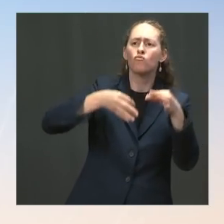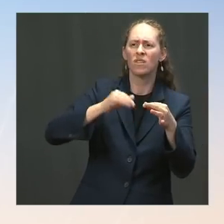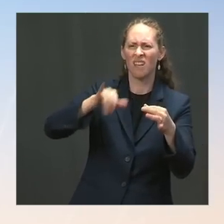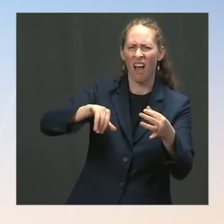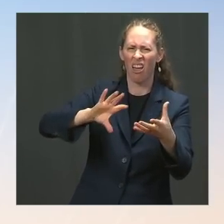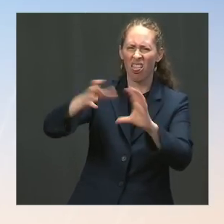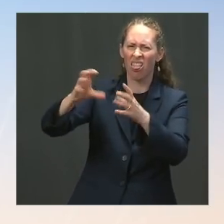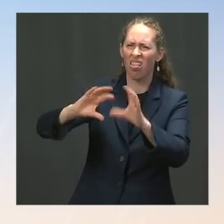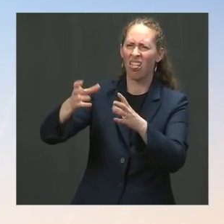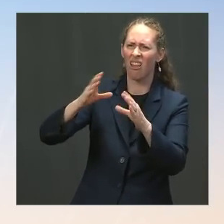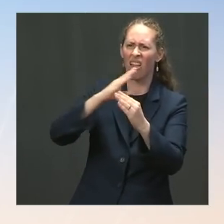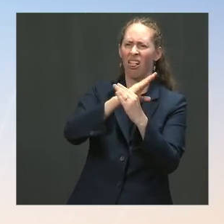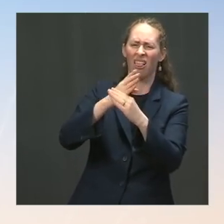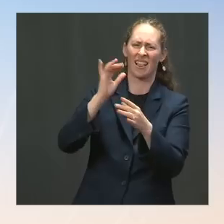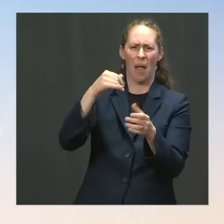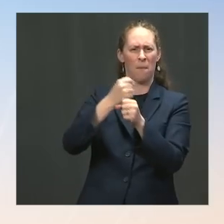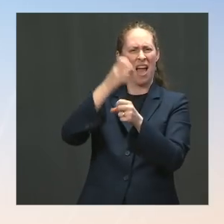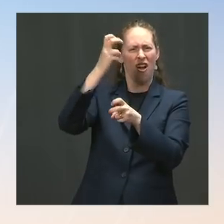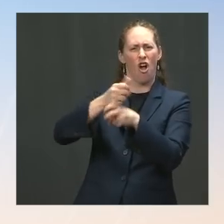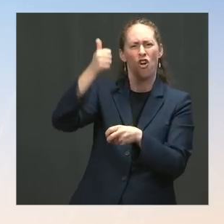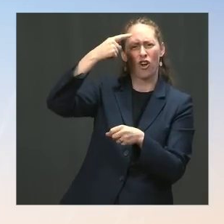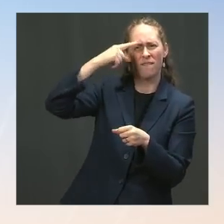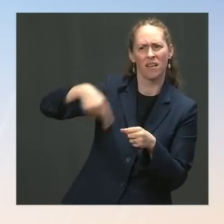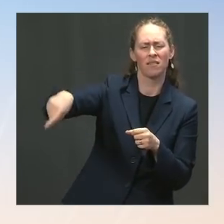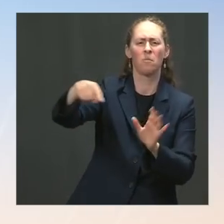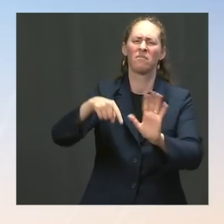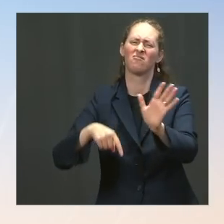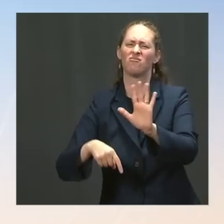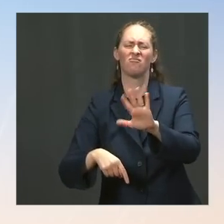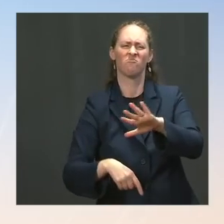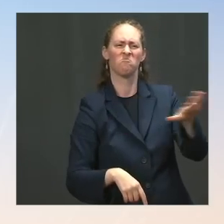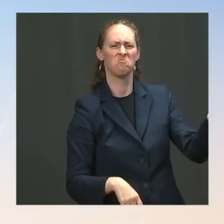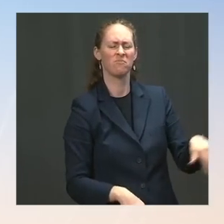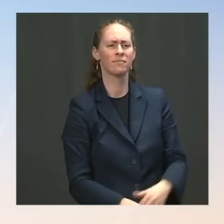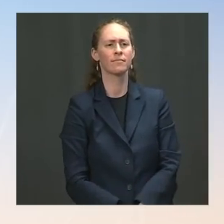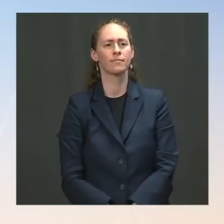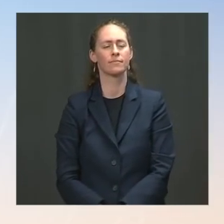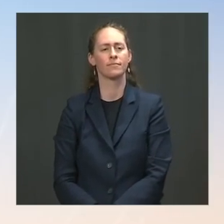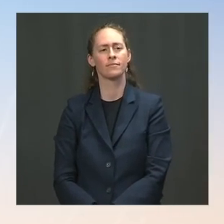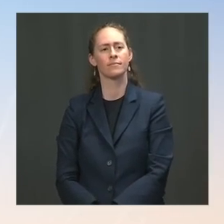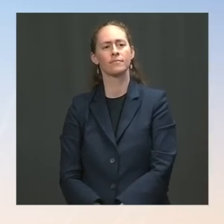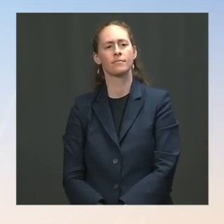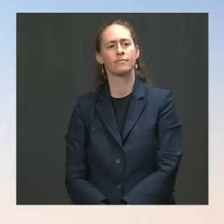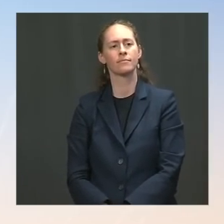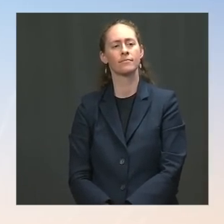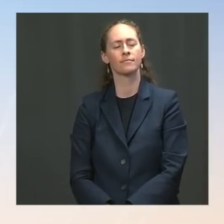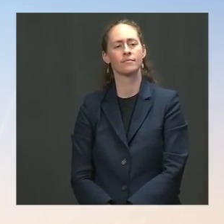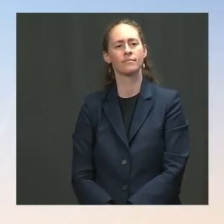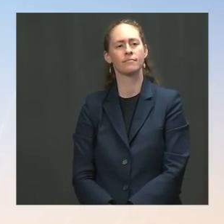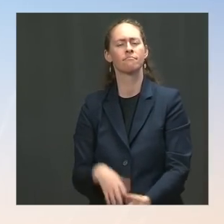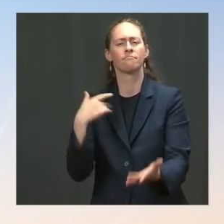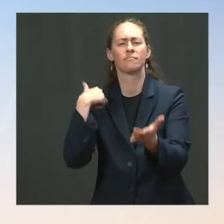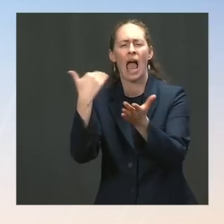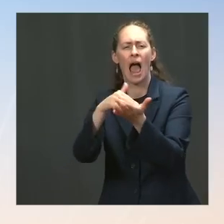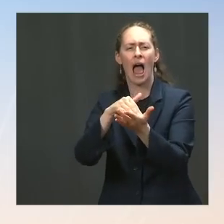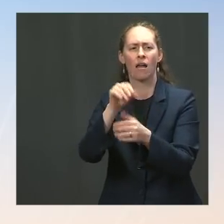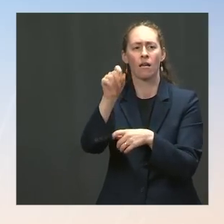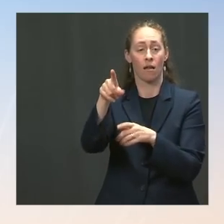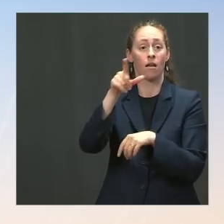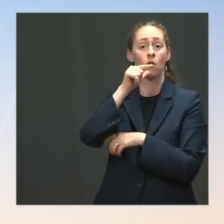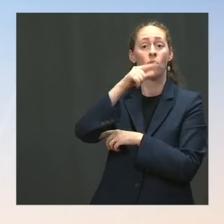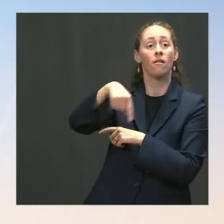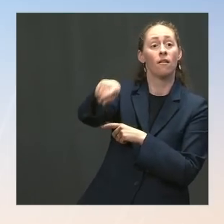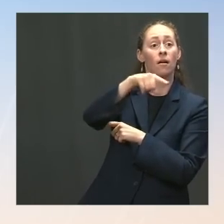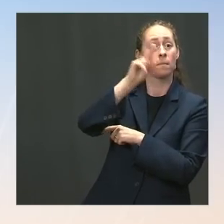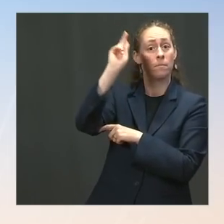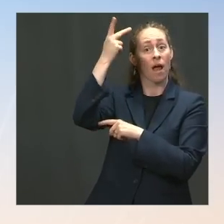well. Palmer? You made the point, just again, that sure. Politicians don't be the reason why schools close. On the flip